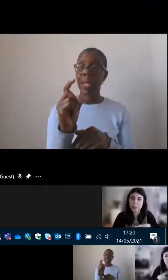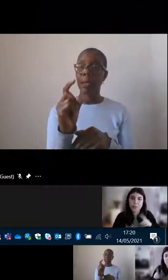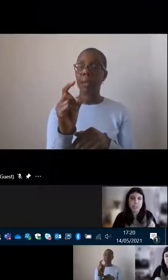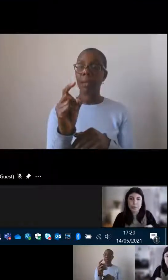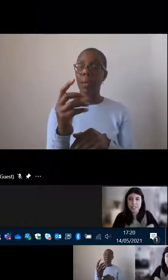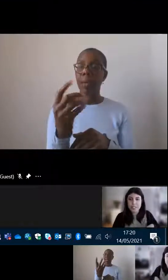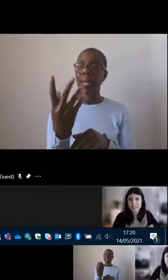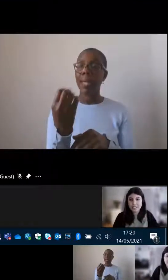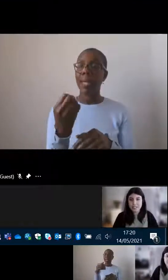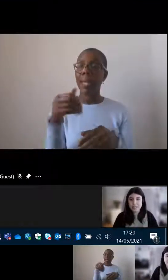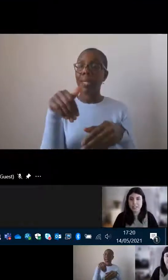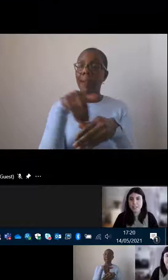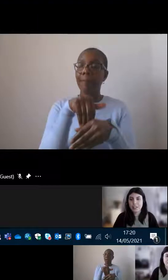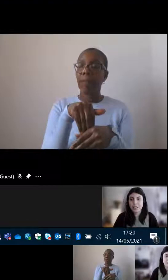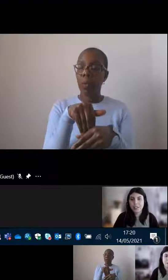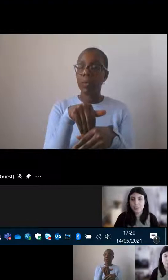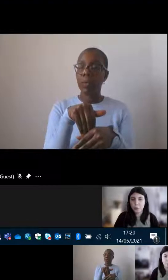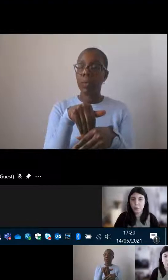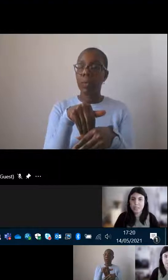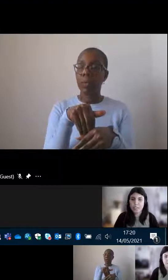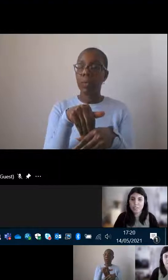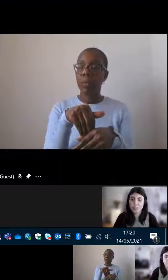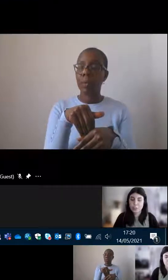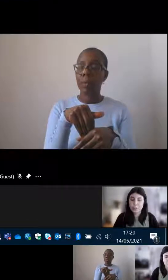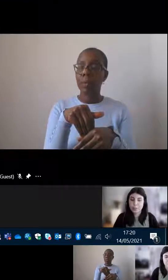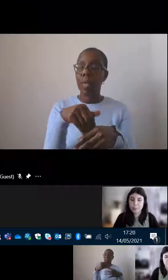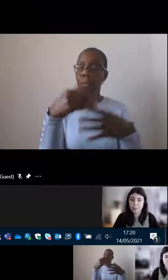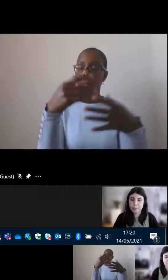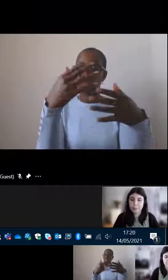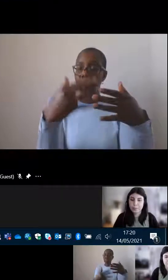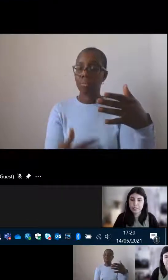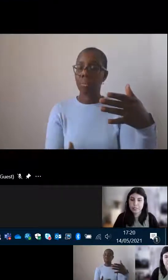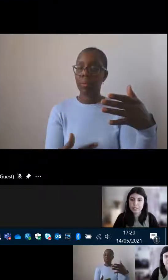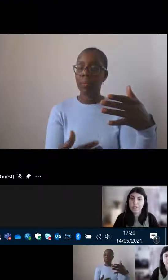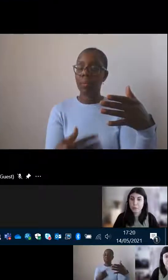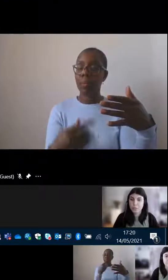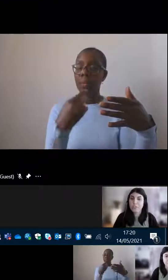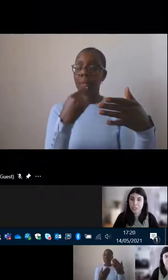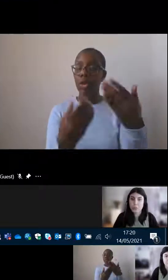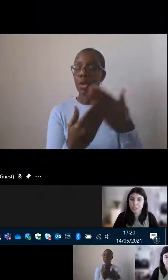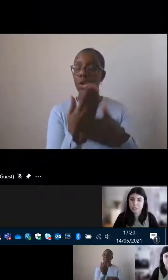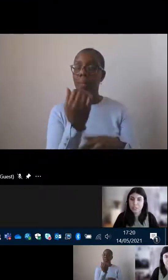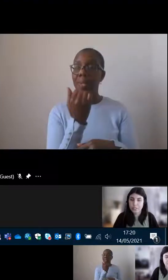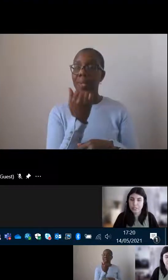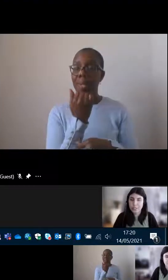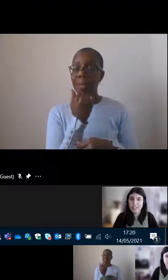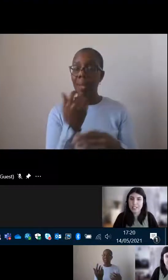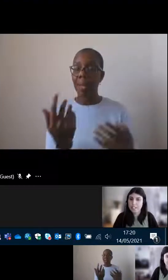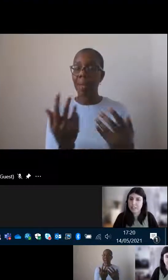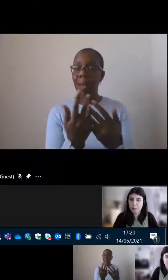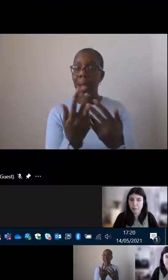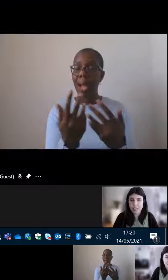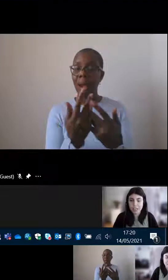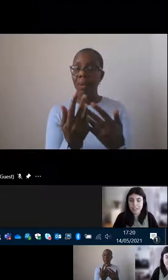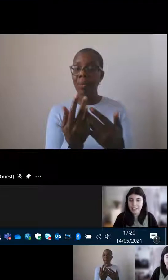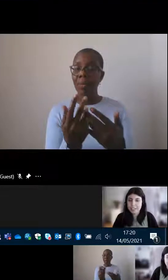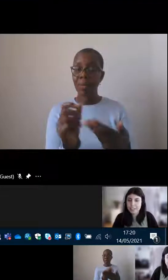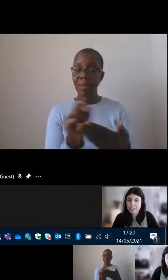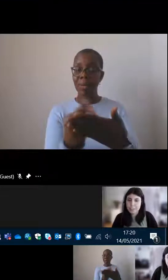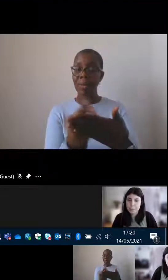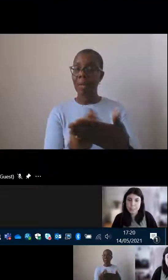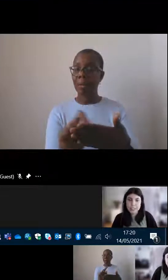will come up with all the new dates and the way to sign up for those on the, I think it's